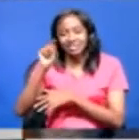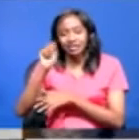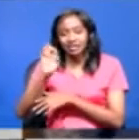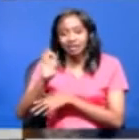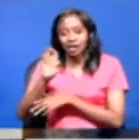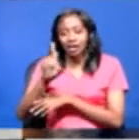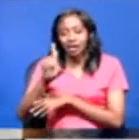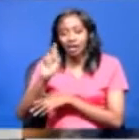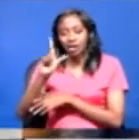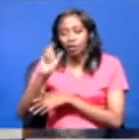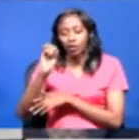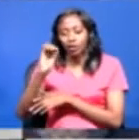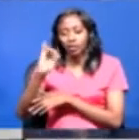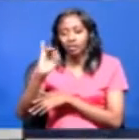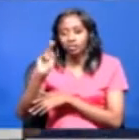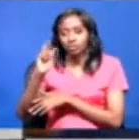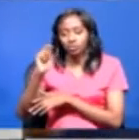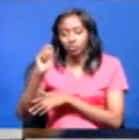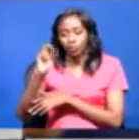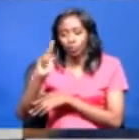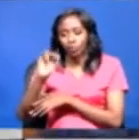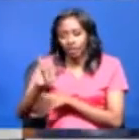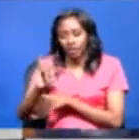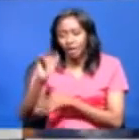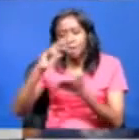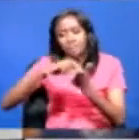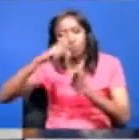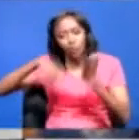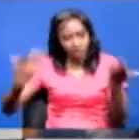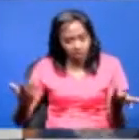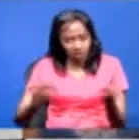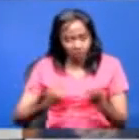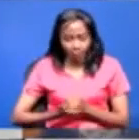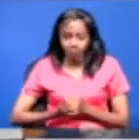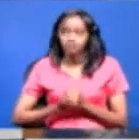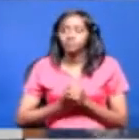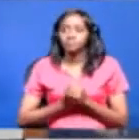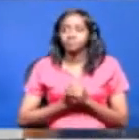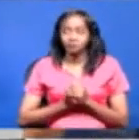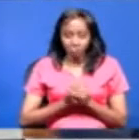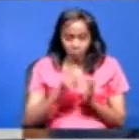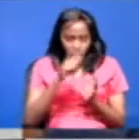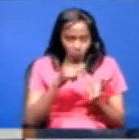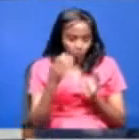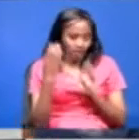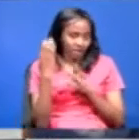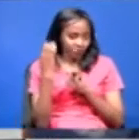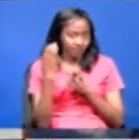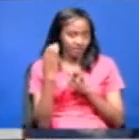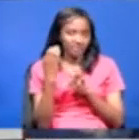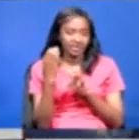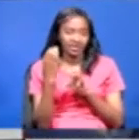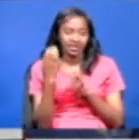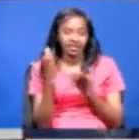is involved in a pretrial chamber? Okay, we are expecting that every team will be allowed only up